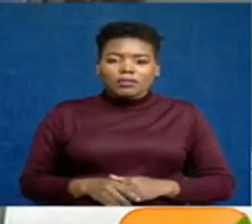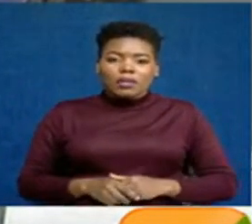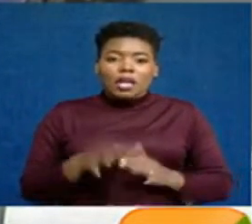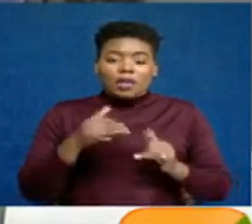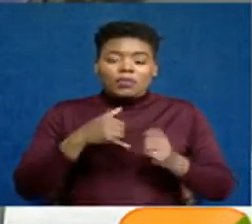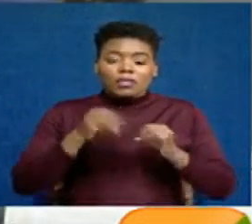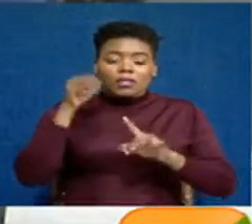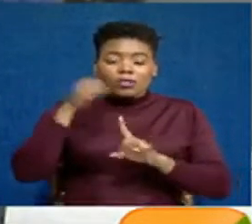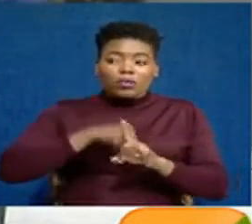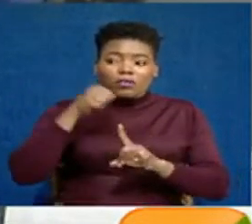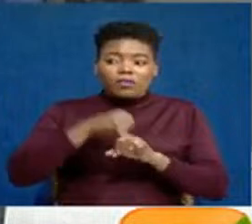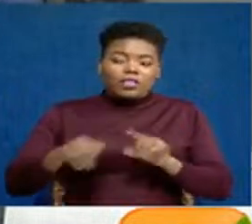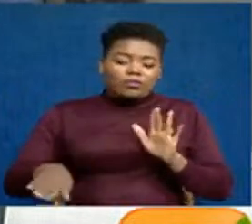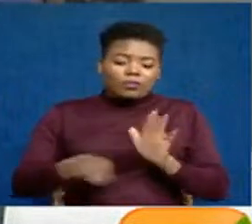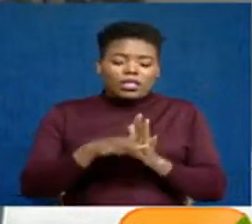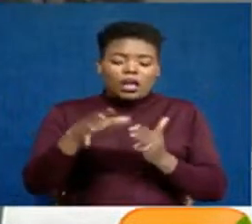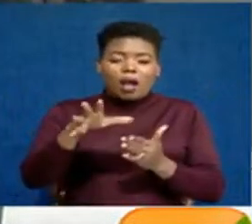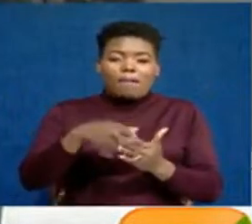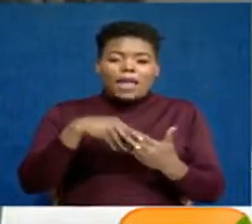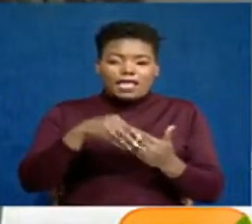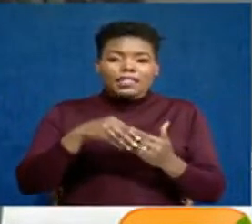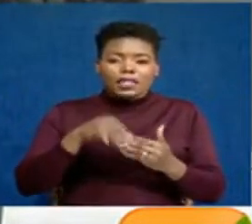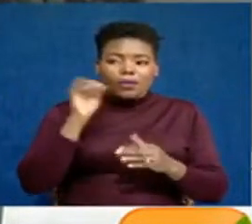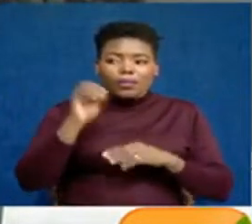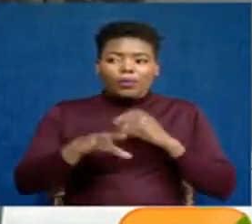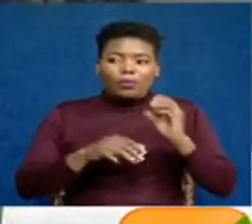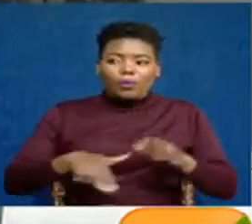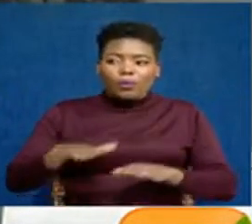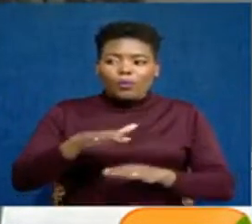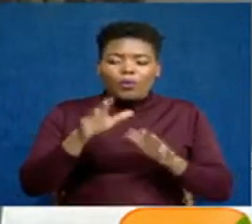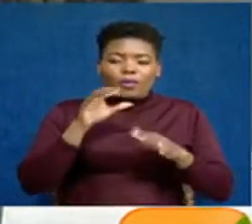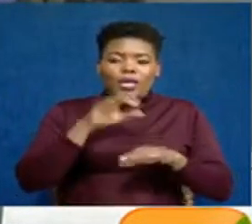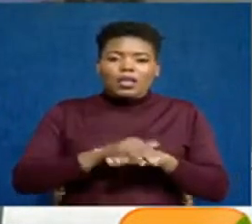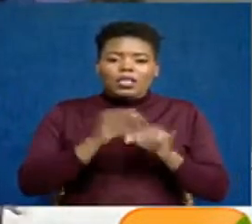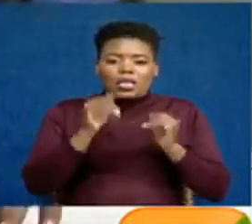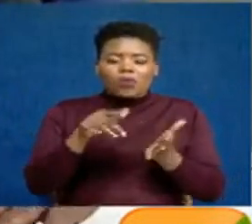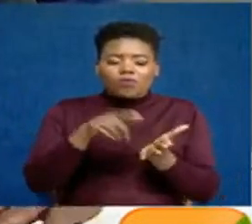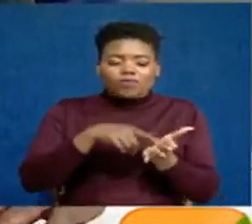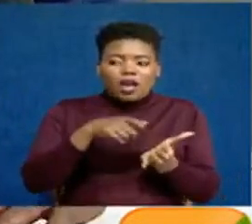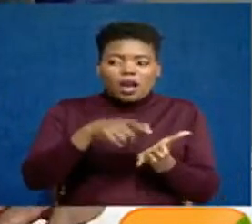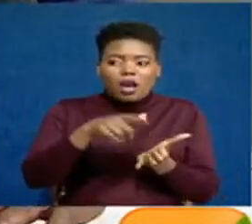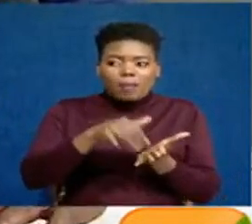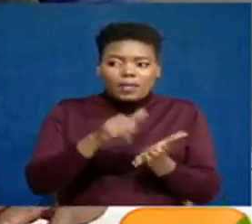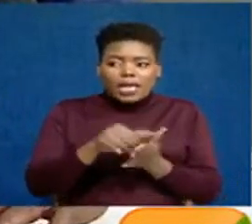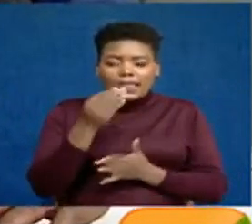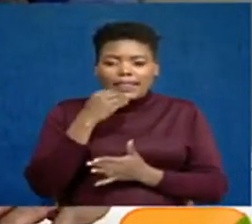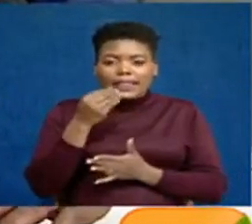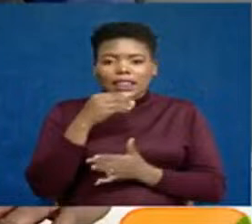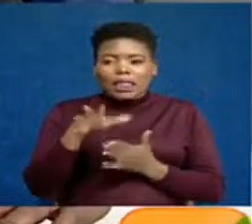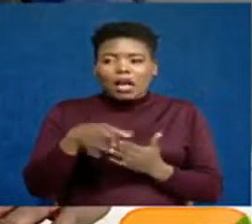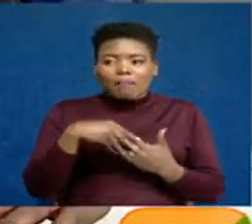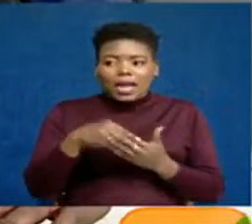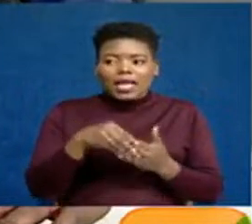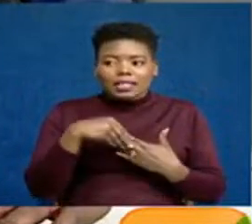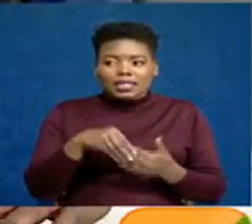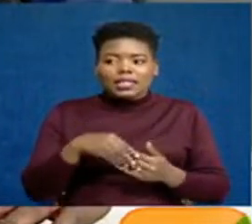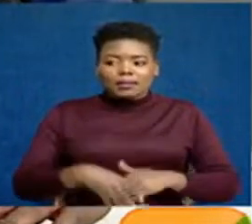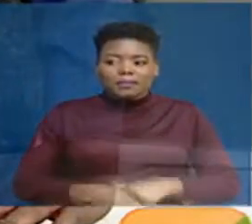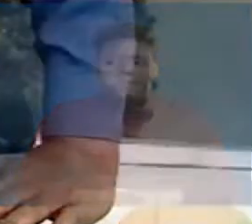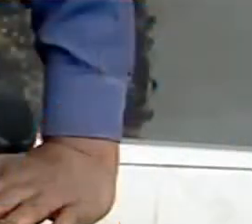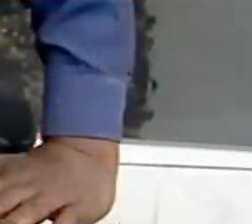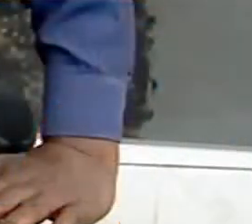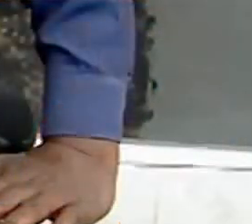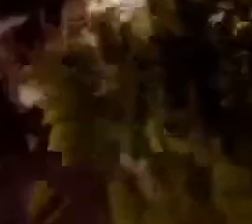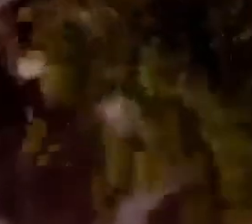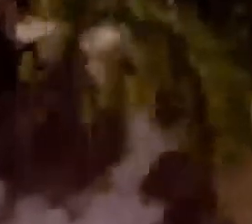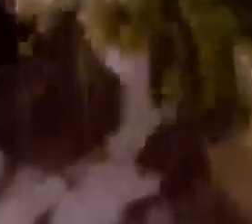against plastic pollution with the new discovery of mealworm larva that are capable of consuming plastic material.